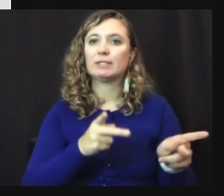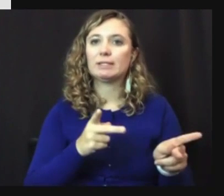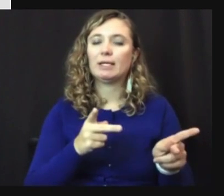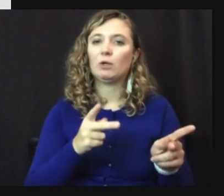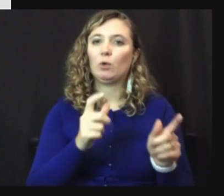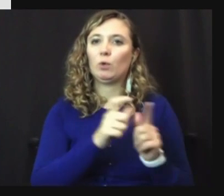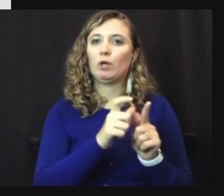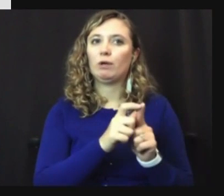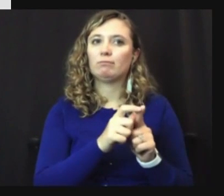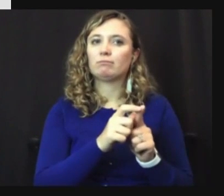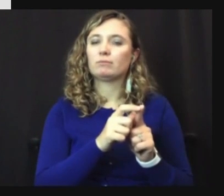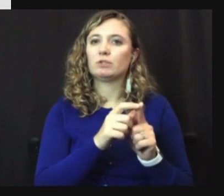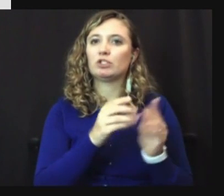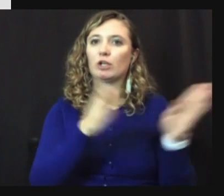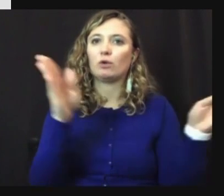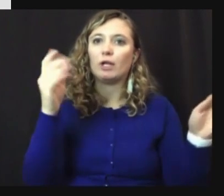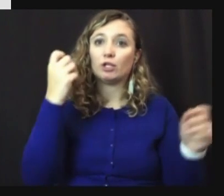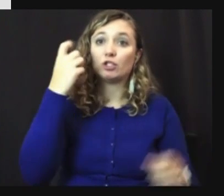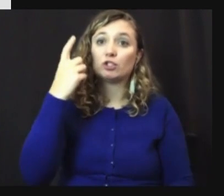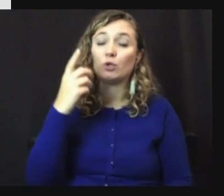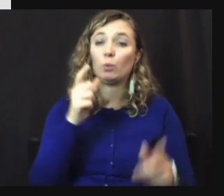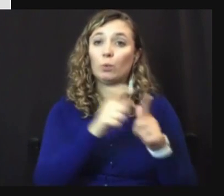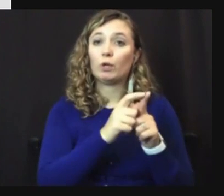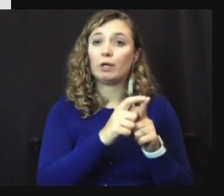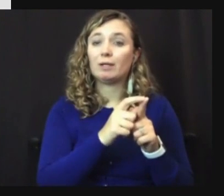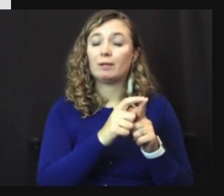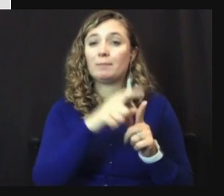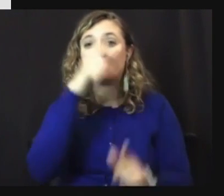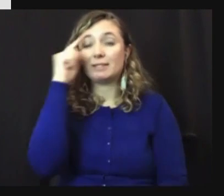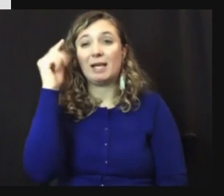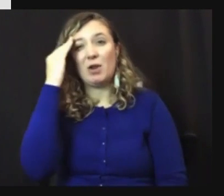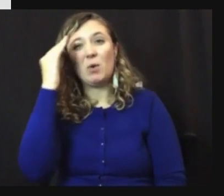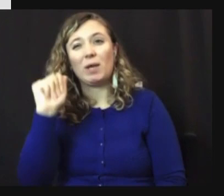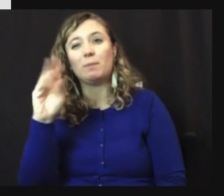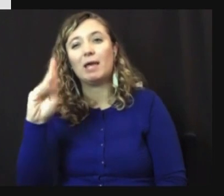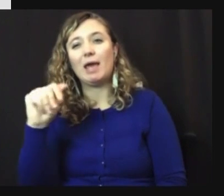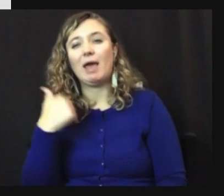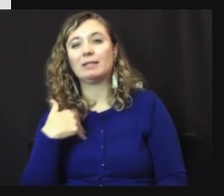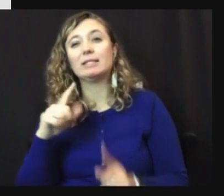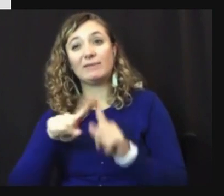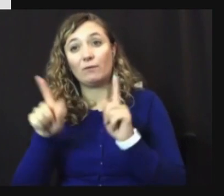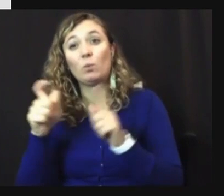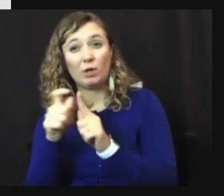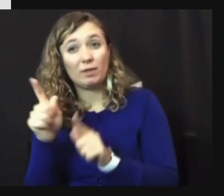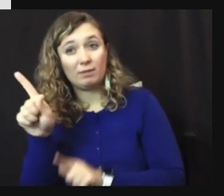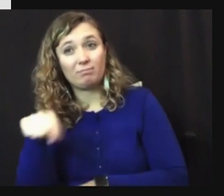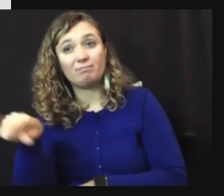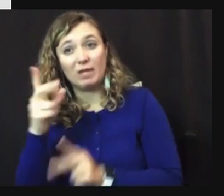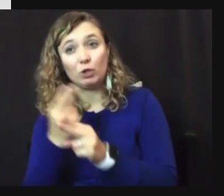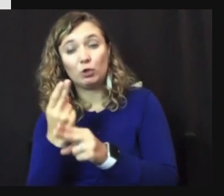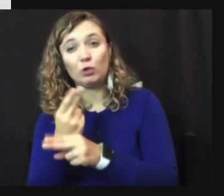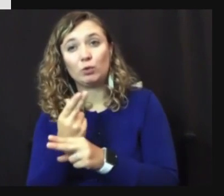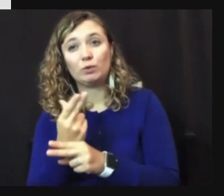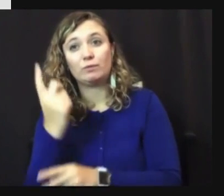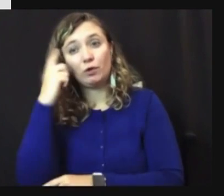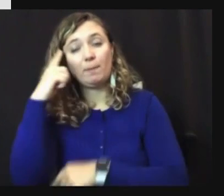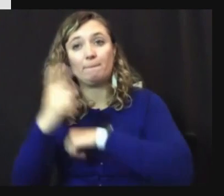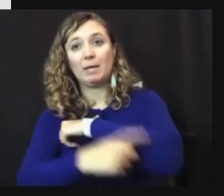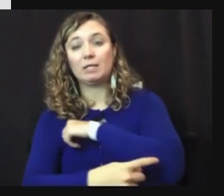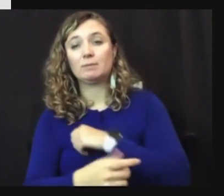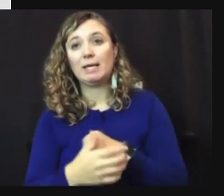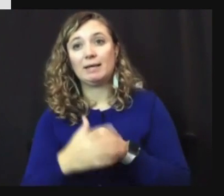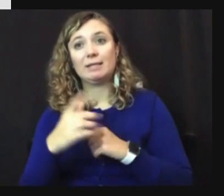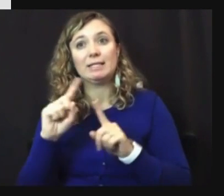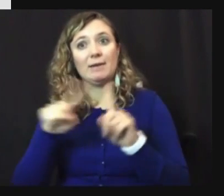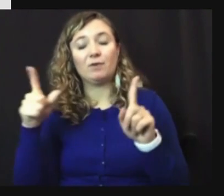that they have a completely different definition for punishment. So I want to make that upfront so